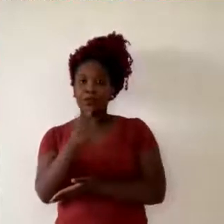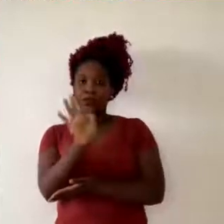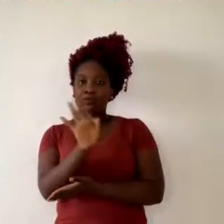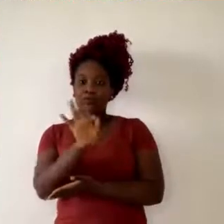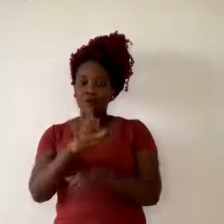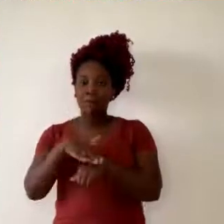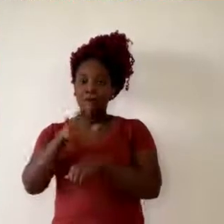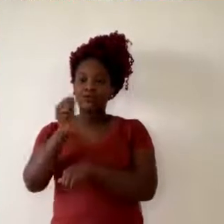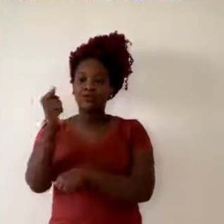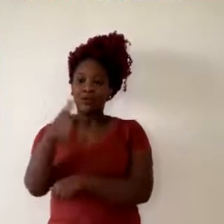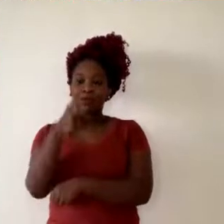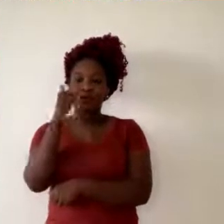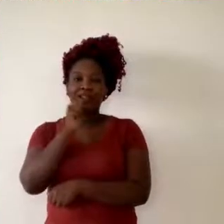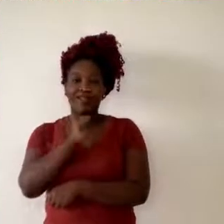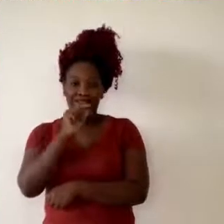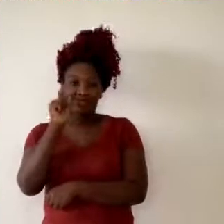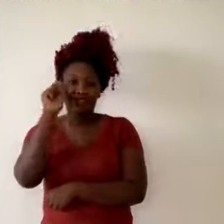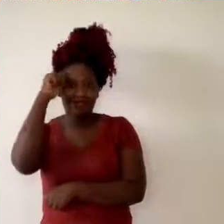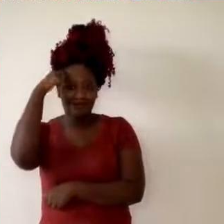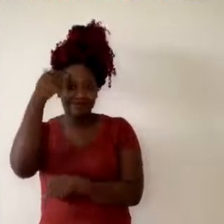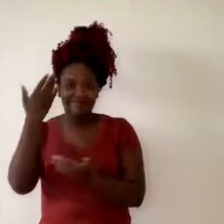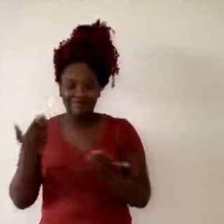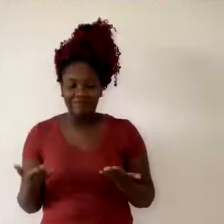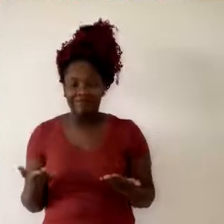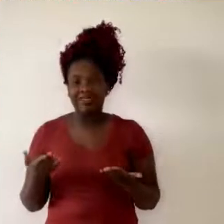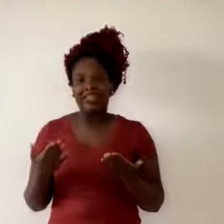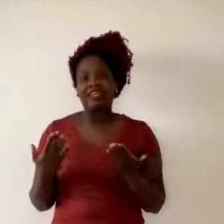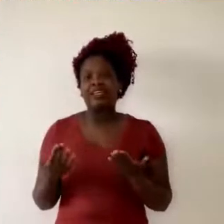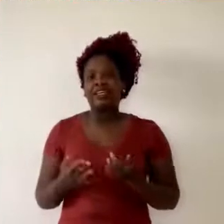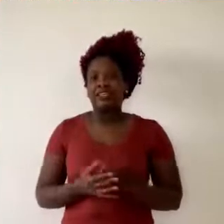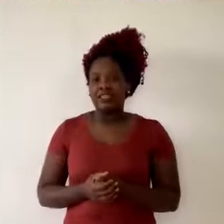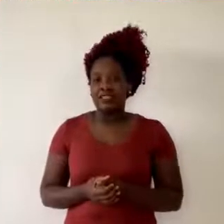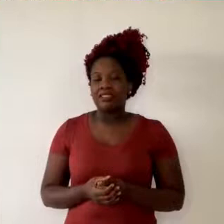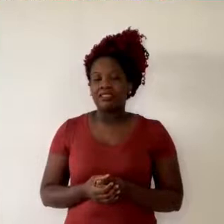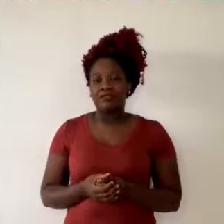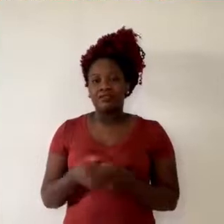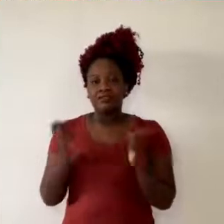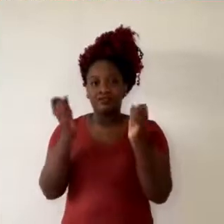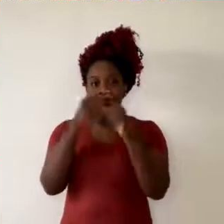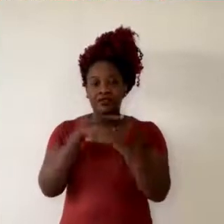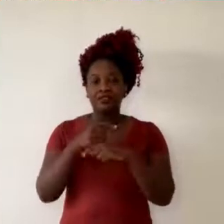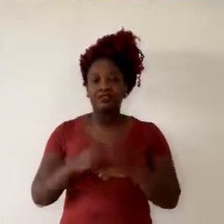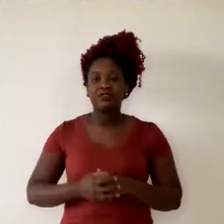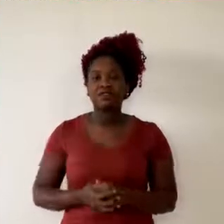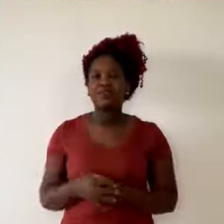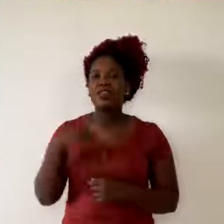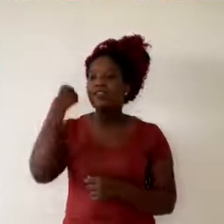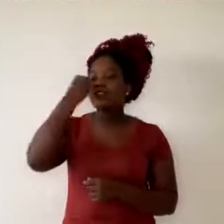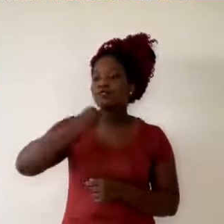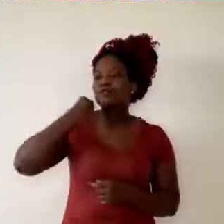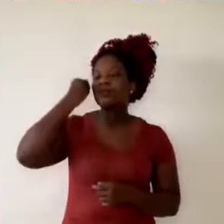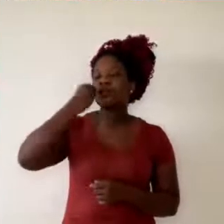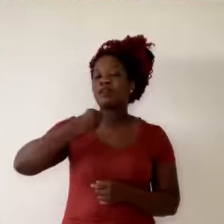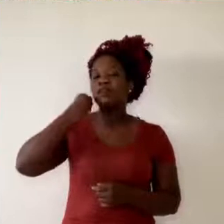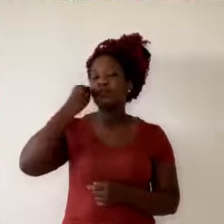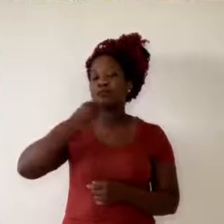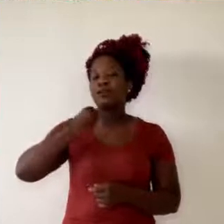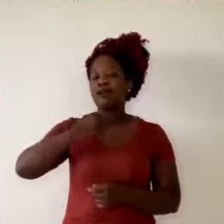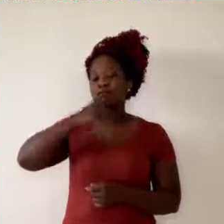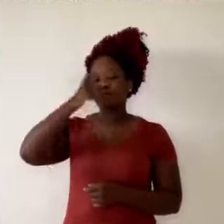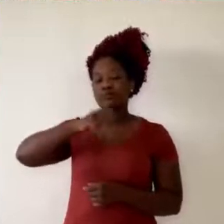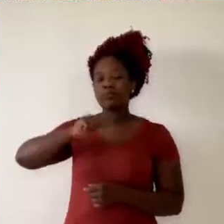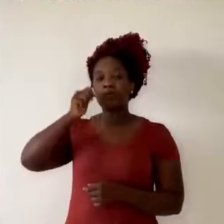less than men. And white women are earning 41% more than black women. We are talking